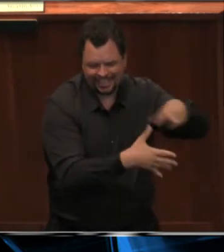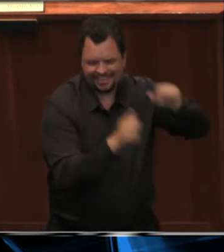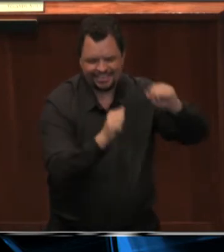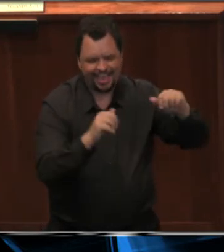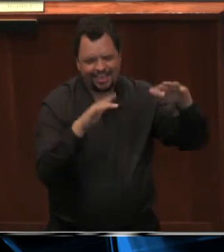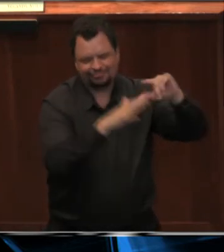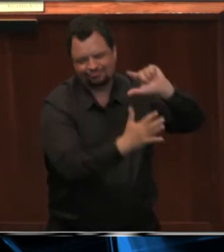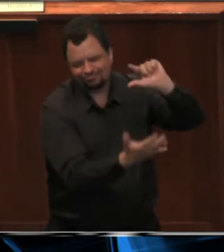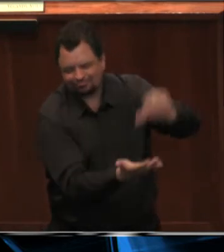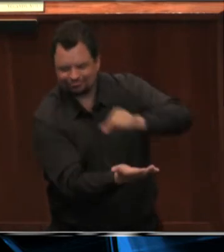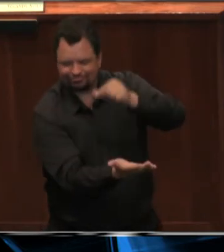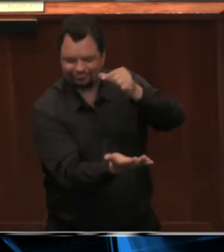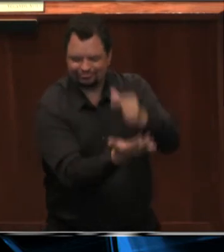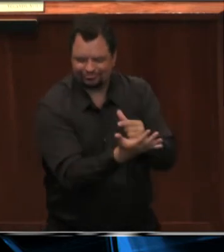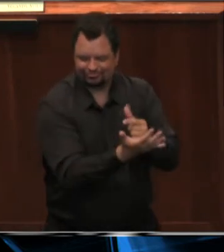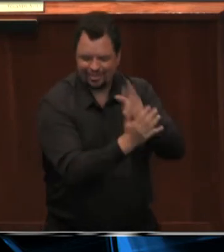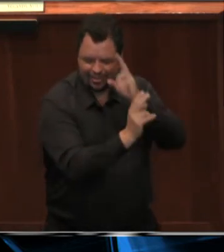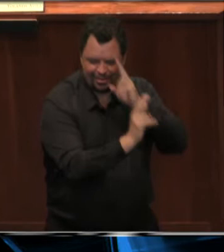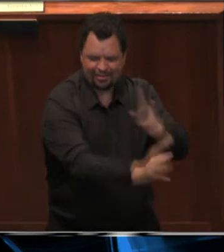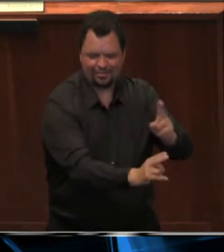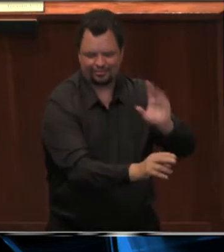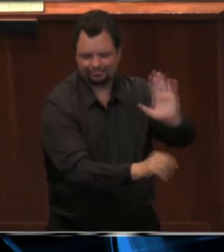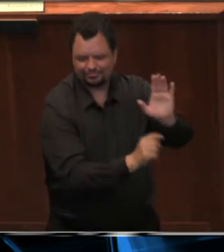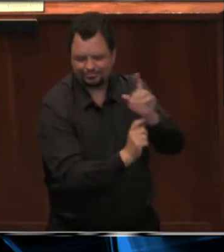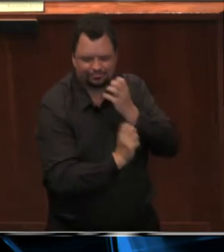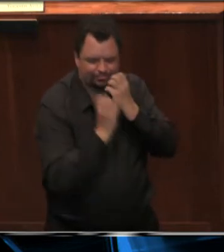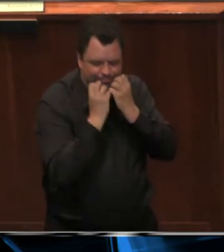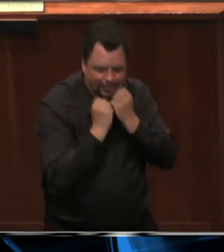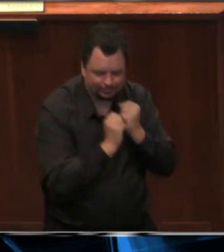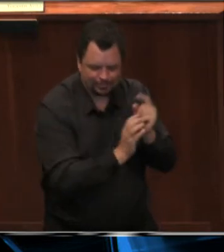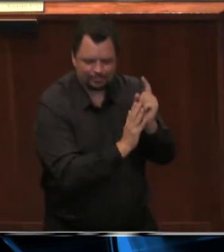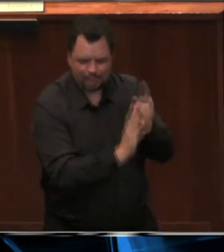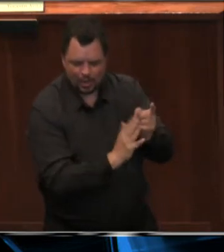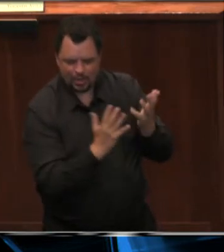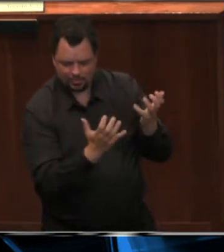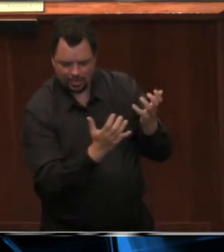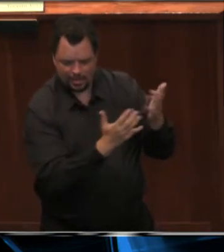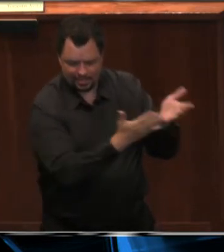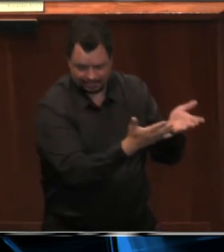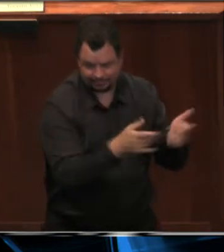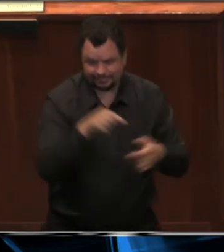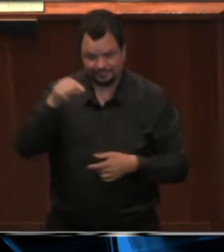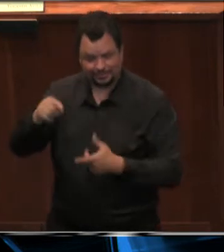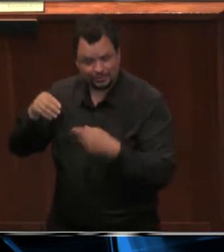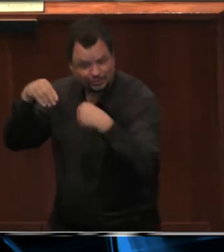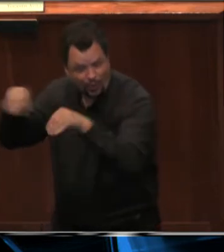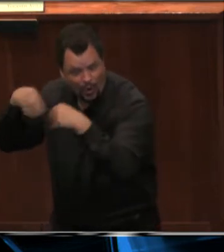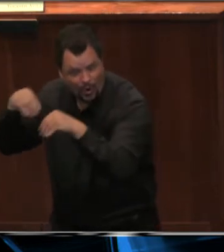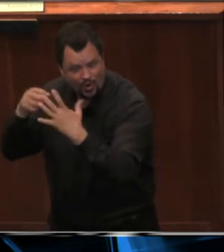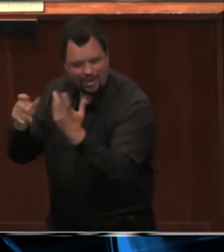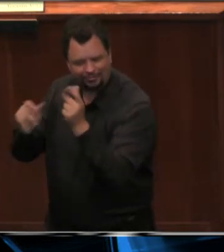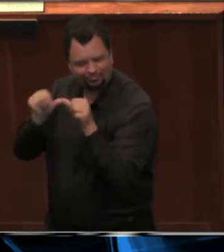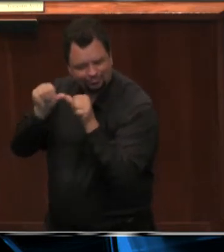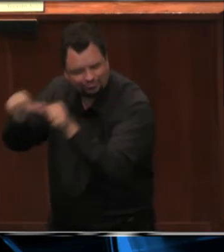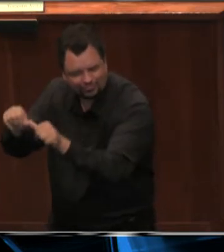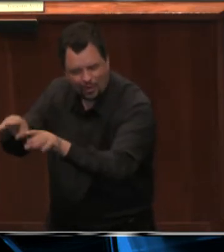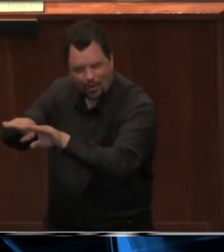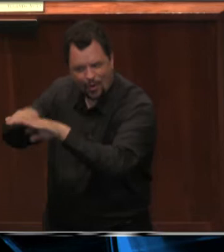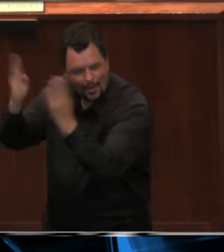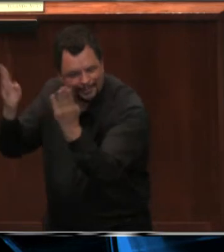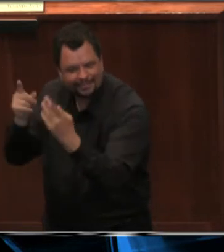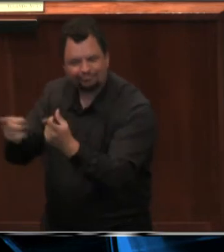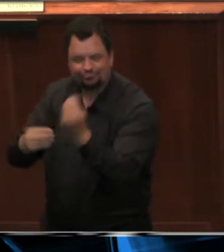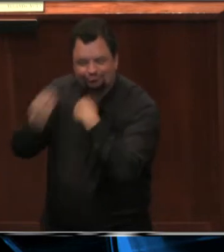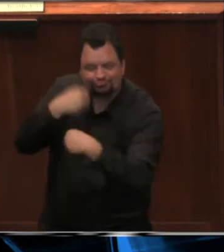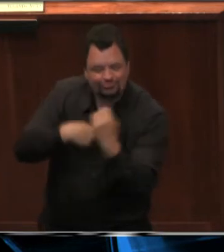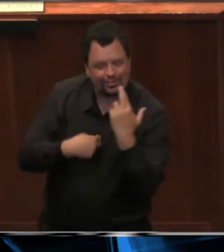that important moment in their lives, to open up our retail food establishments, because they are an important driver for our